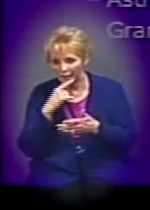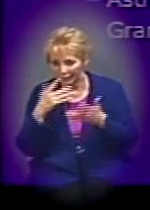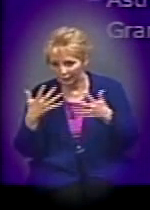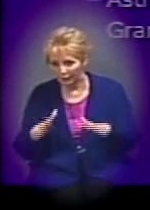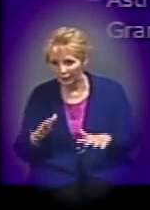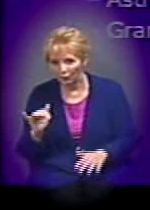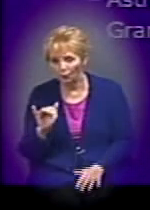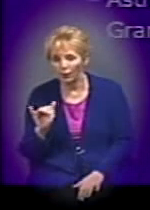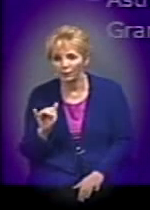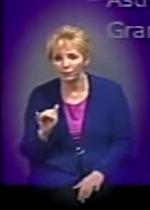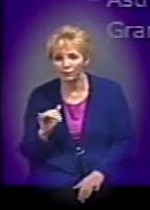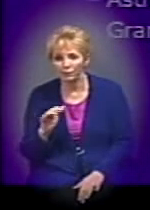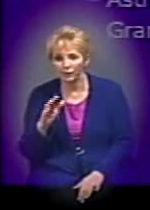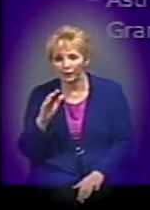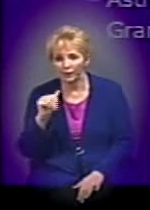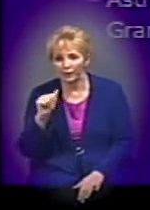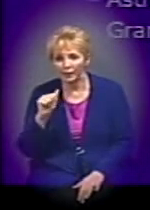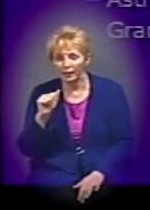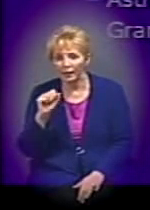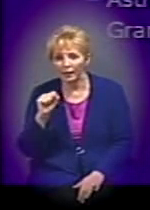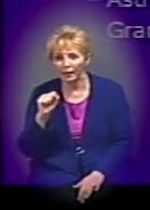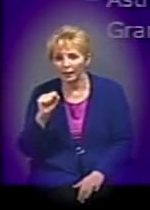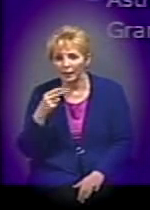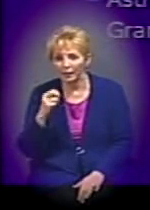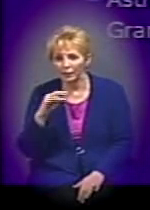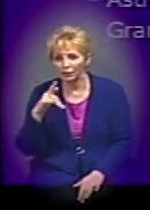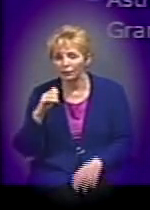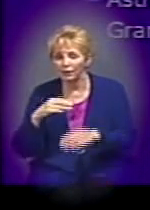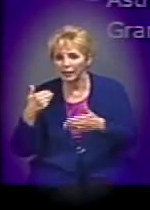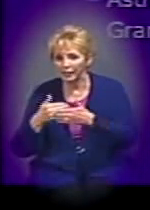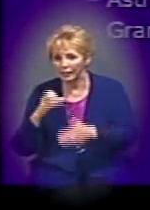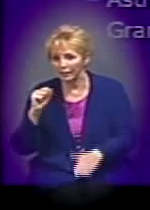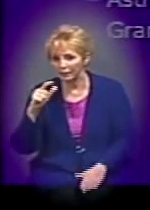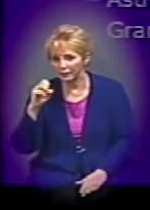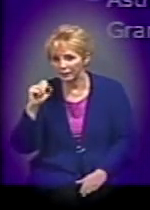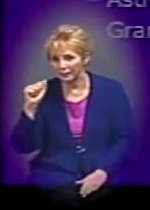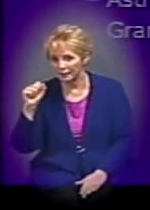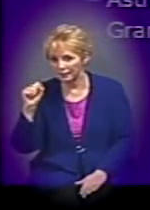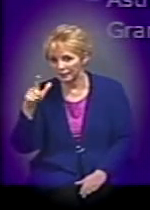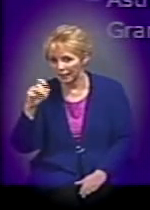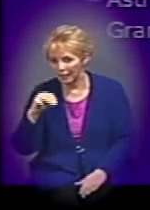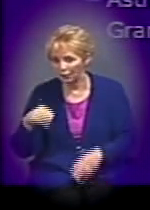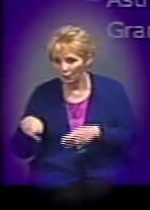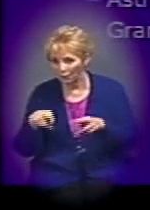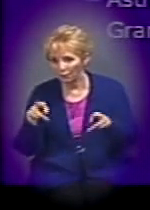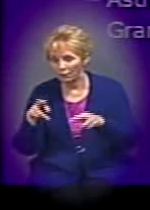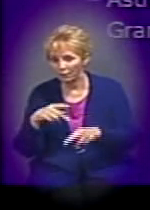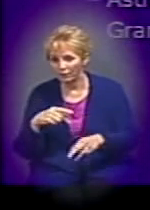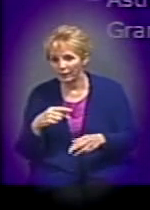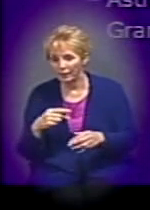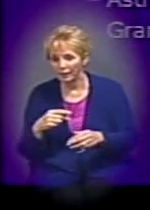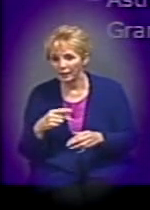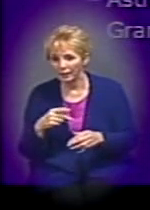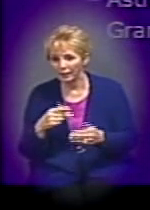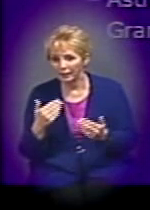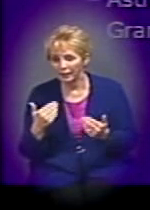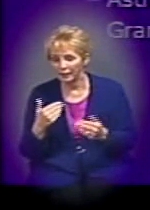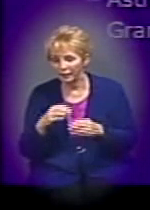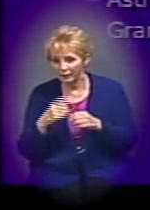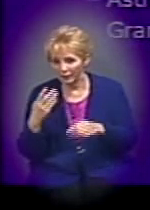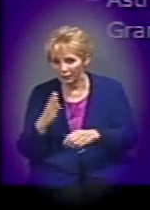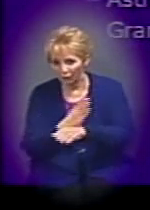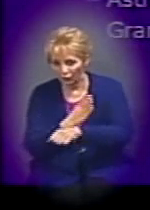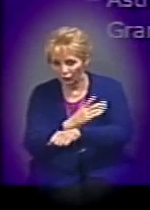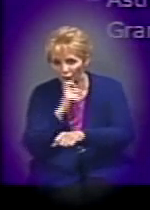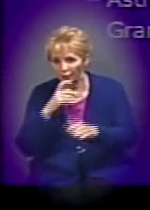completed as well. The Astro Drive tank, which is off of Salem Road, that one is offline as we speak, and it is being refurbished and